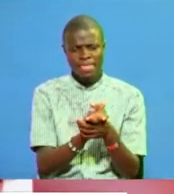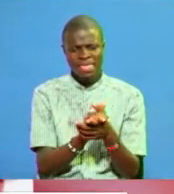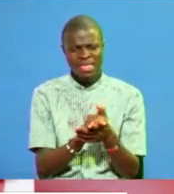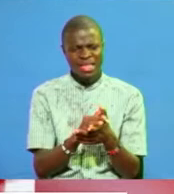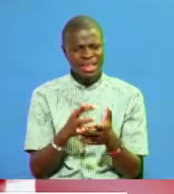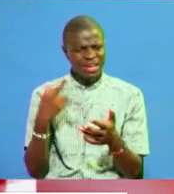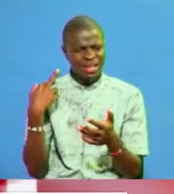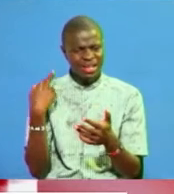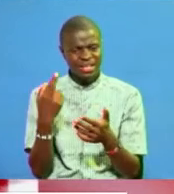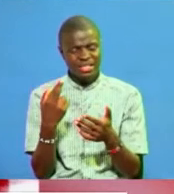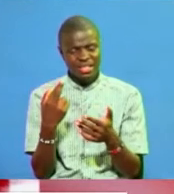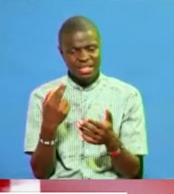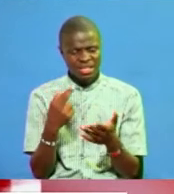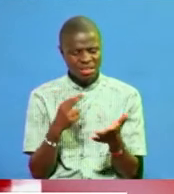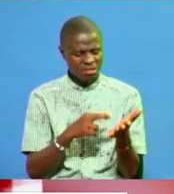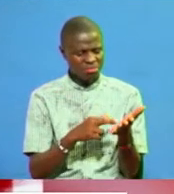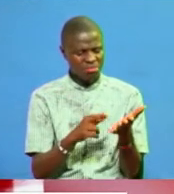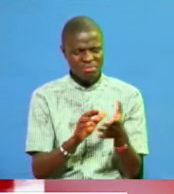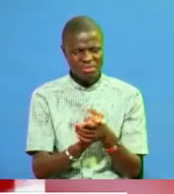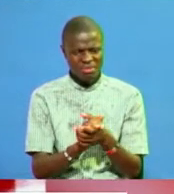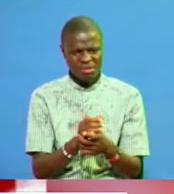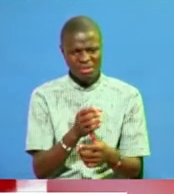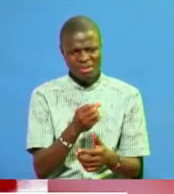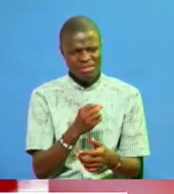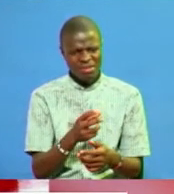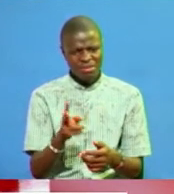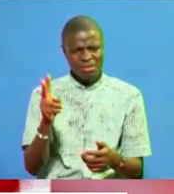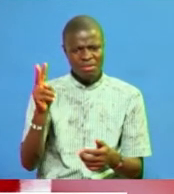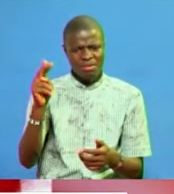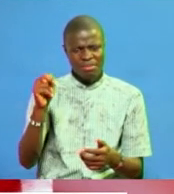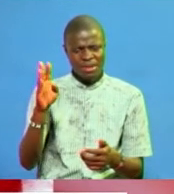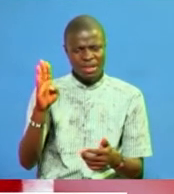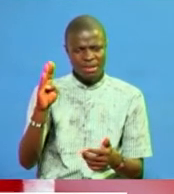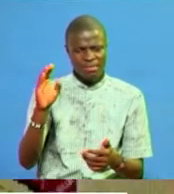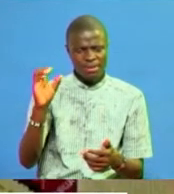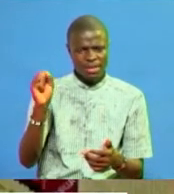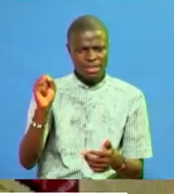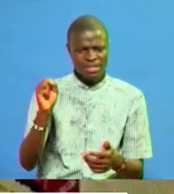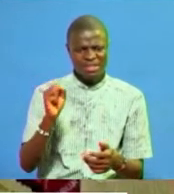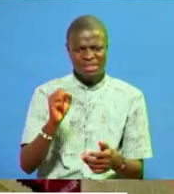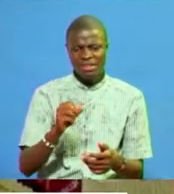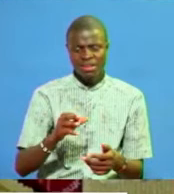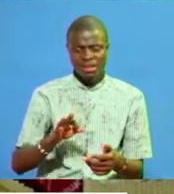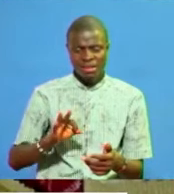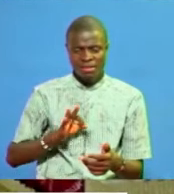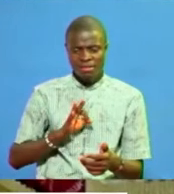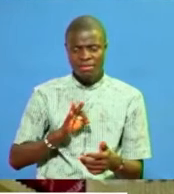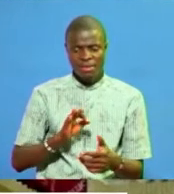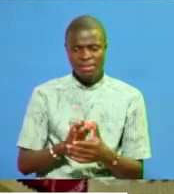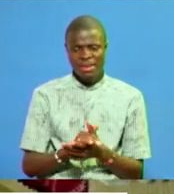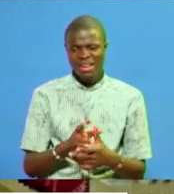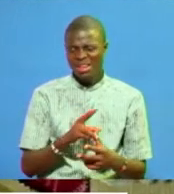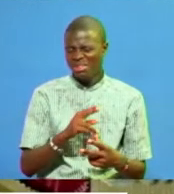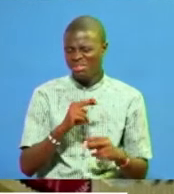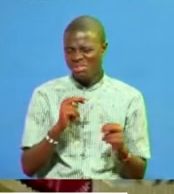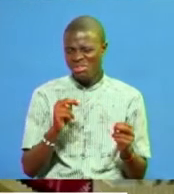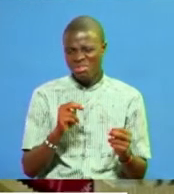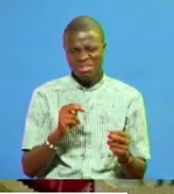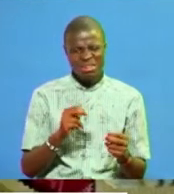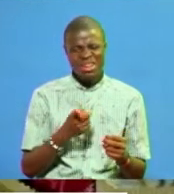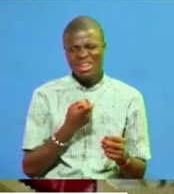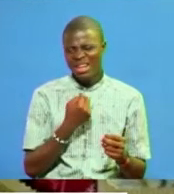the National Bureau of Statistics shows that female condoms are unpopular contraceptives in Kenya.